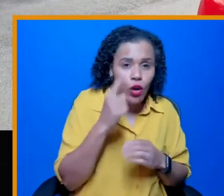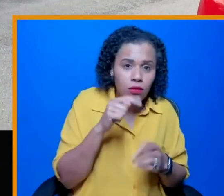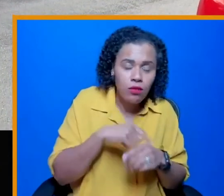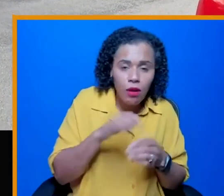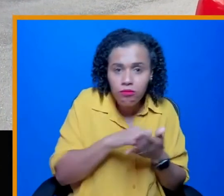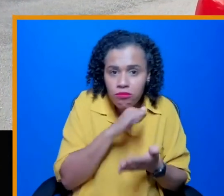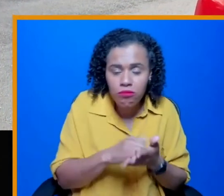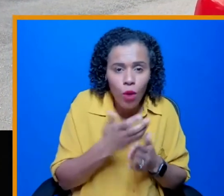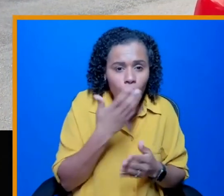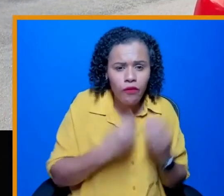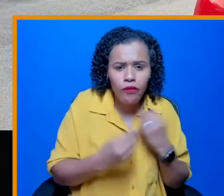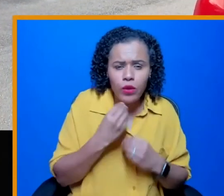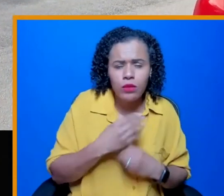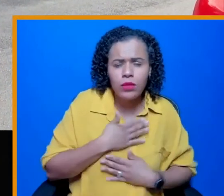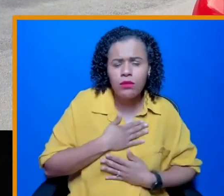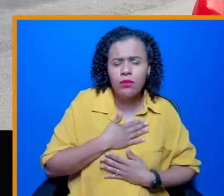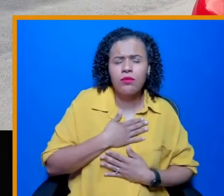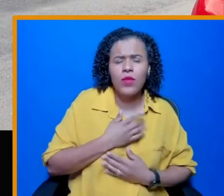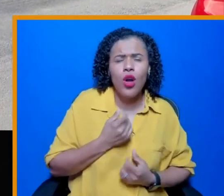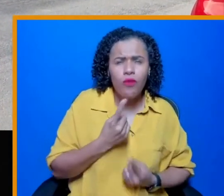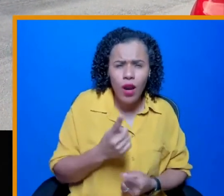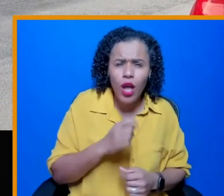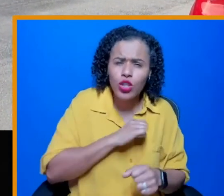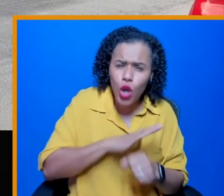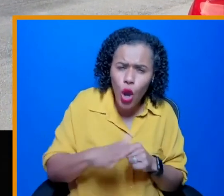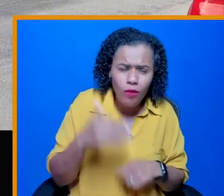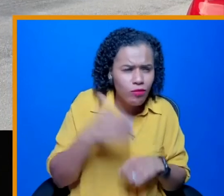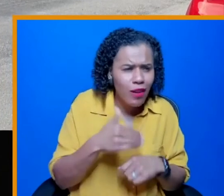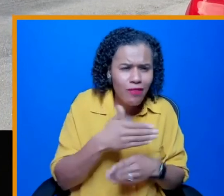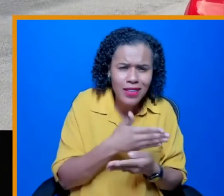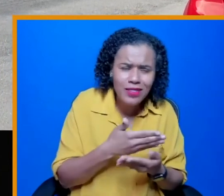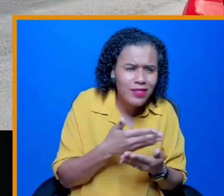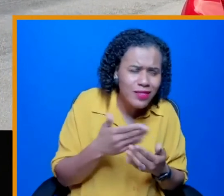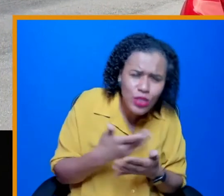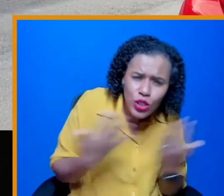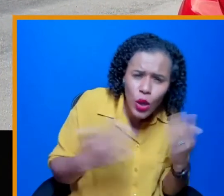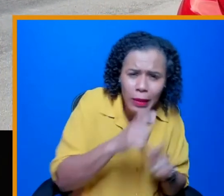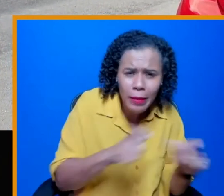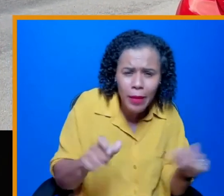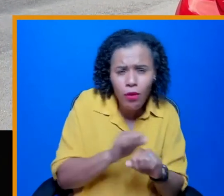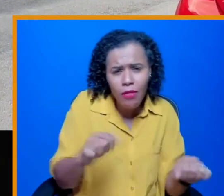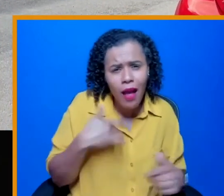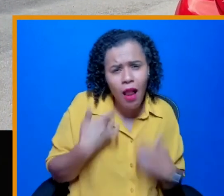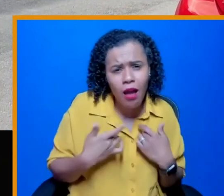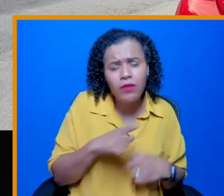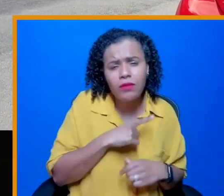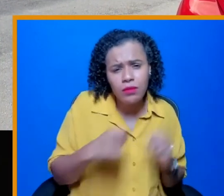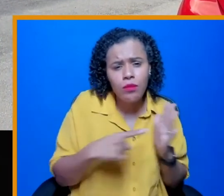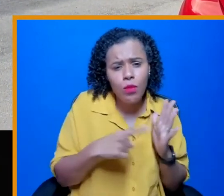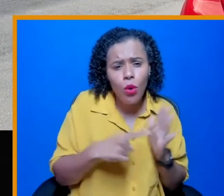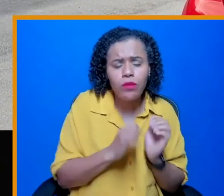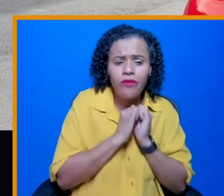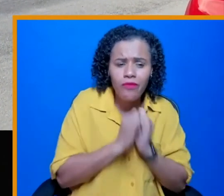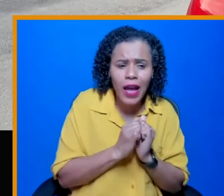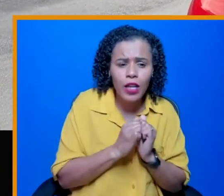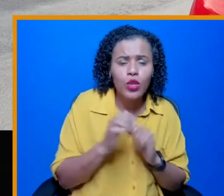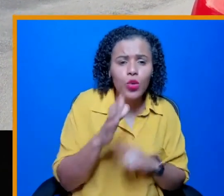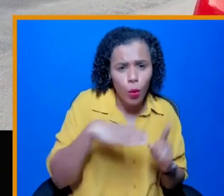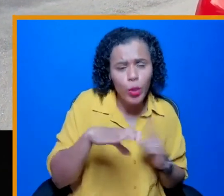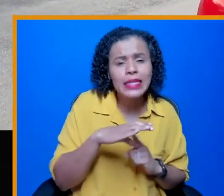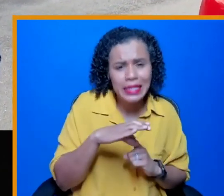totally devastated the way of life of so many people. So therefore, it's really important that we value communities. And that's why we as Liberal